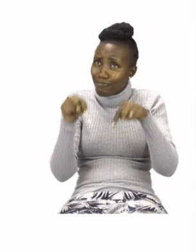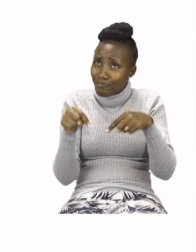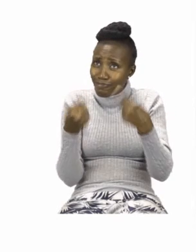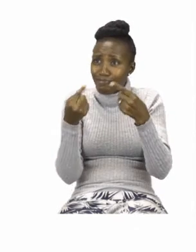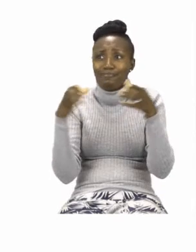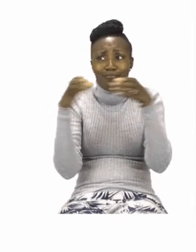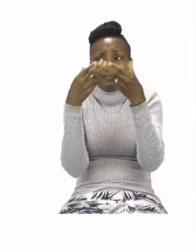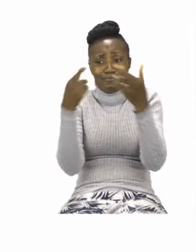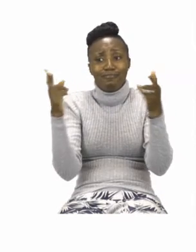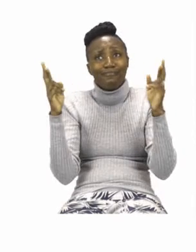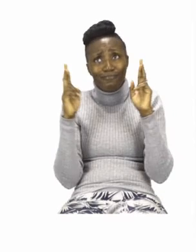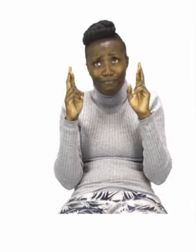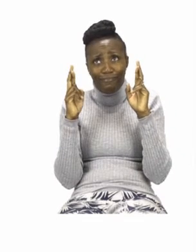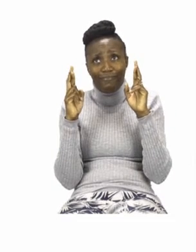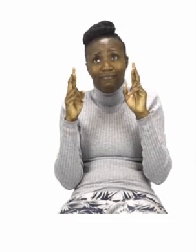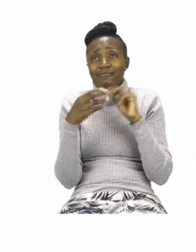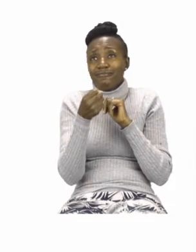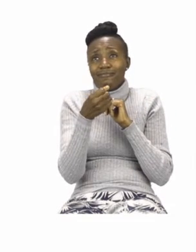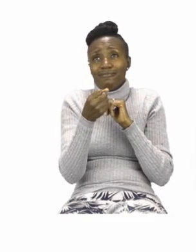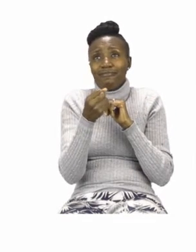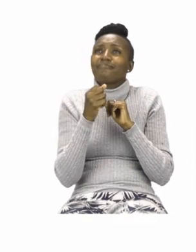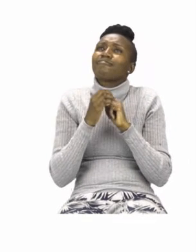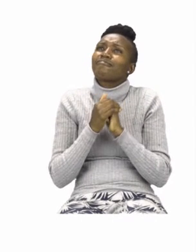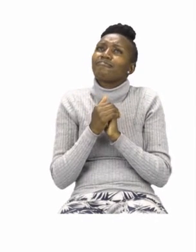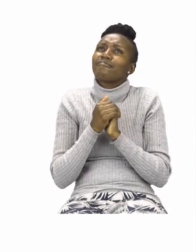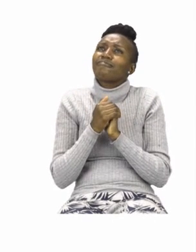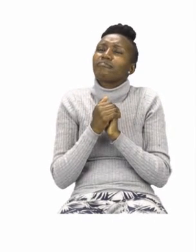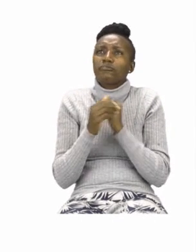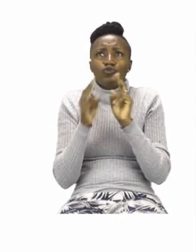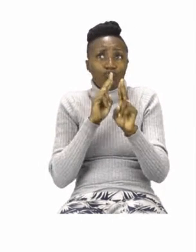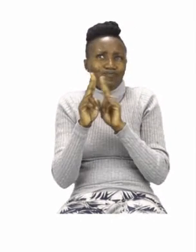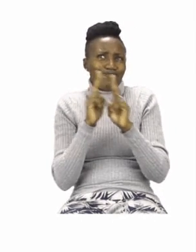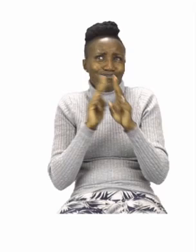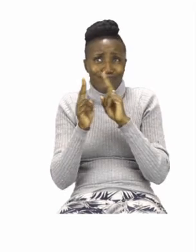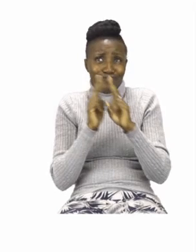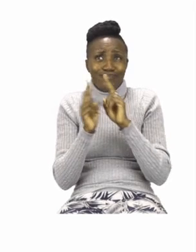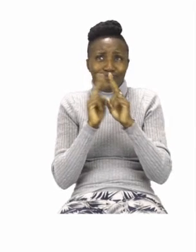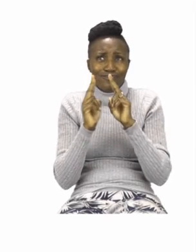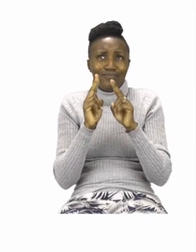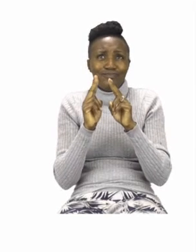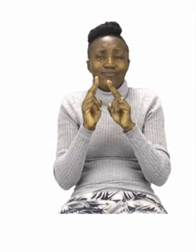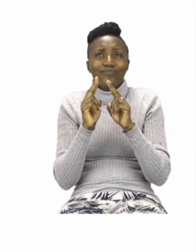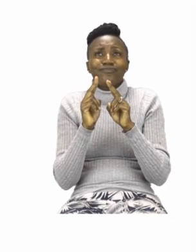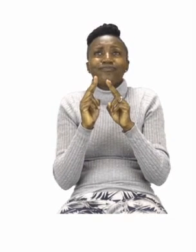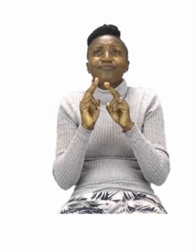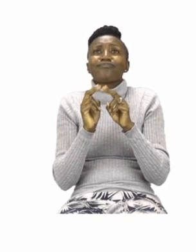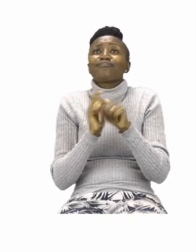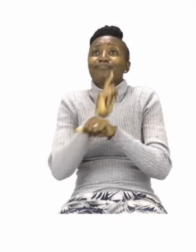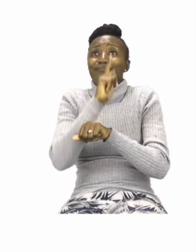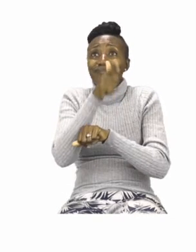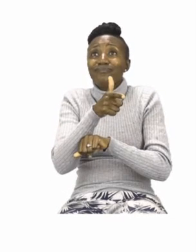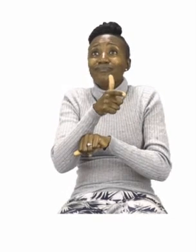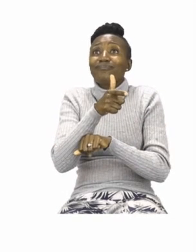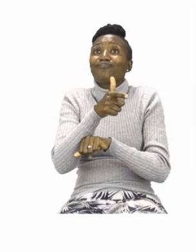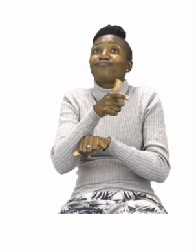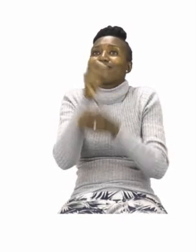in a classroom. We are going to talk about each thing, and then after that, I'd like you to trace the